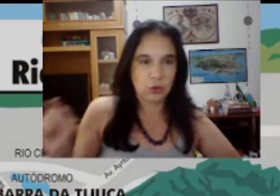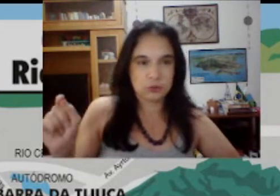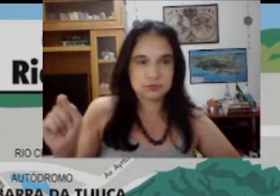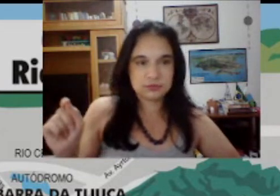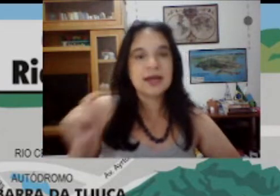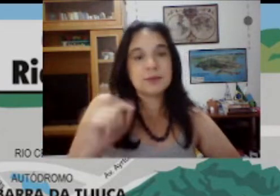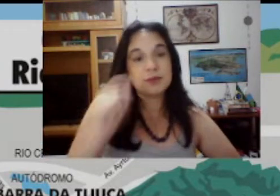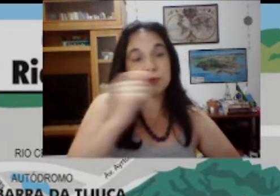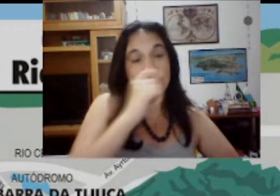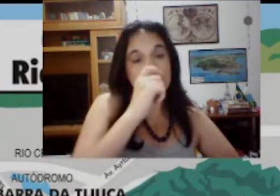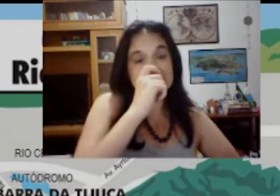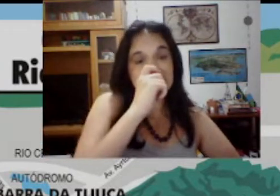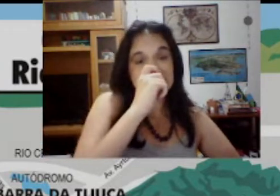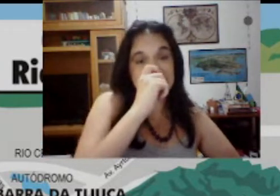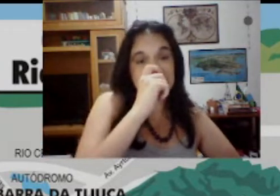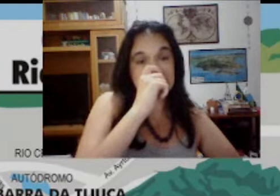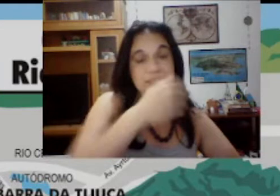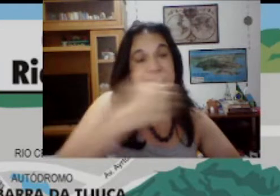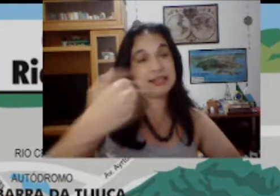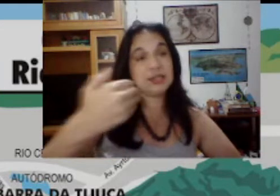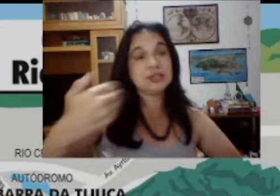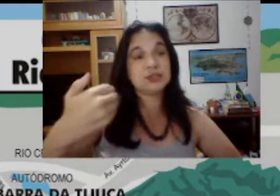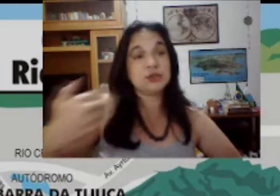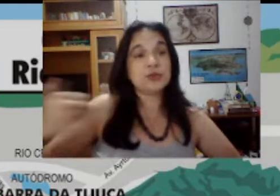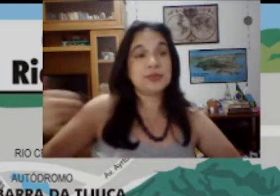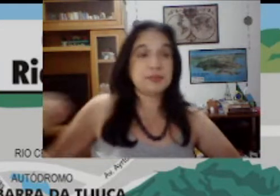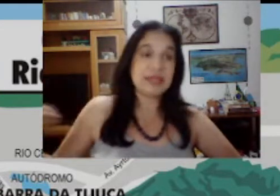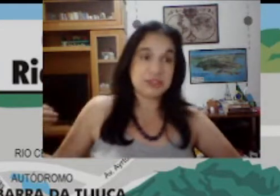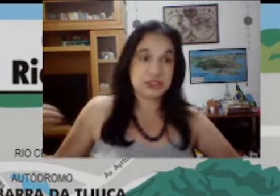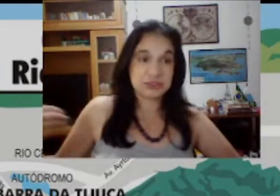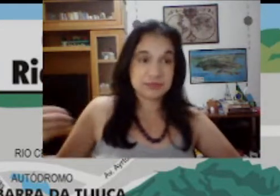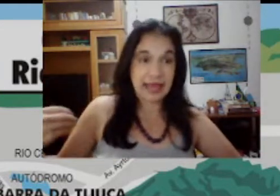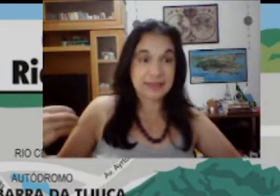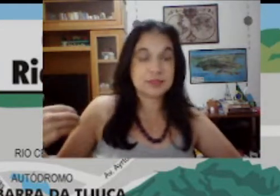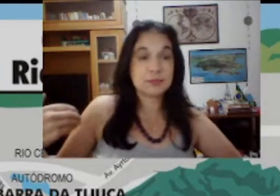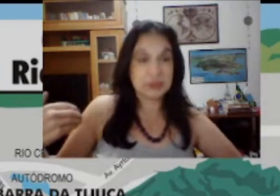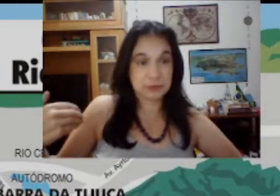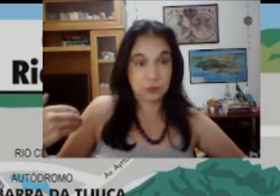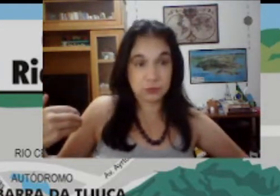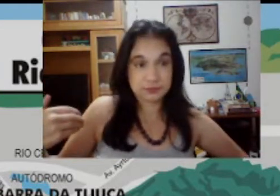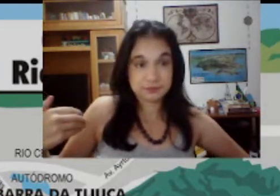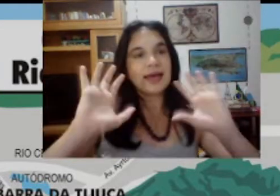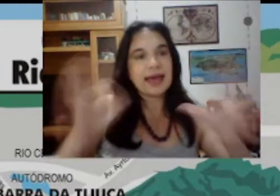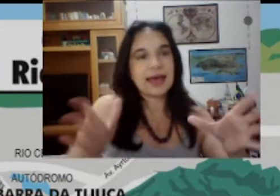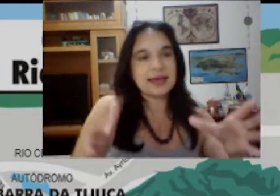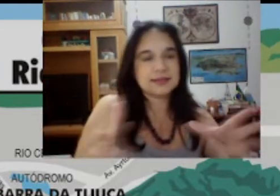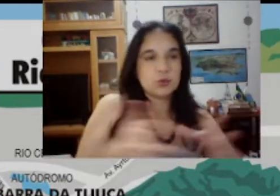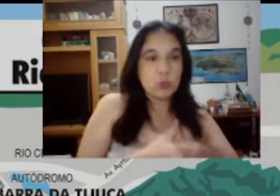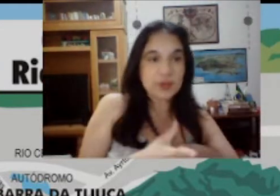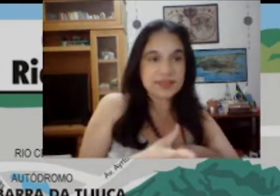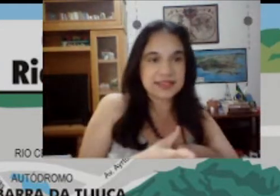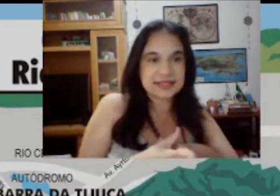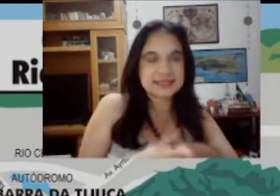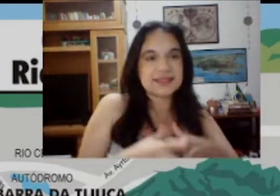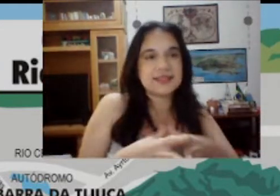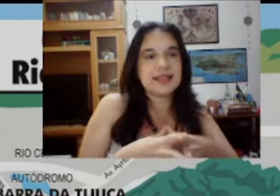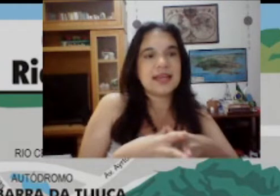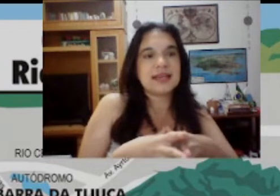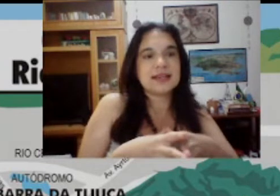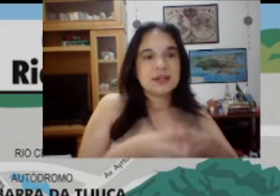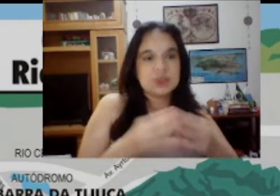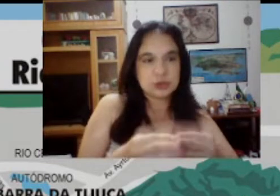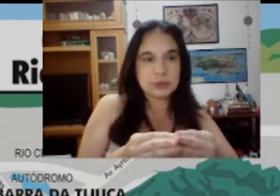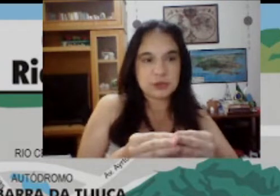B-O-T-A-F-O-G-O. But of course, she lived near to the beach at Botafogo. And with this,